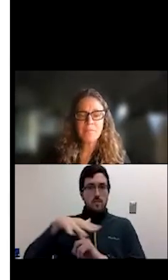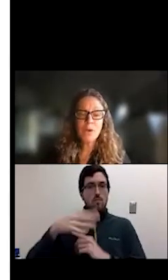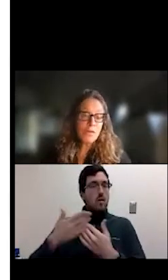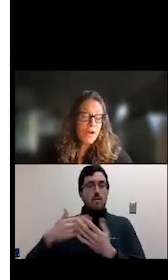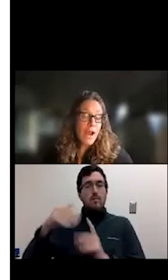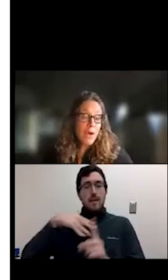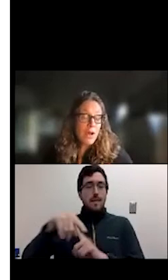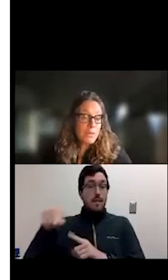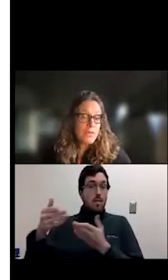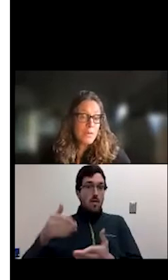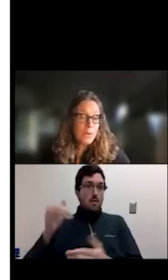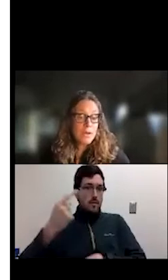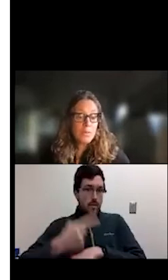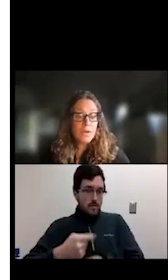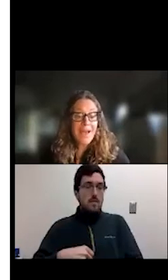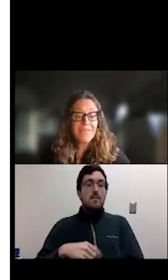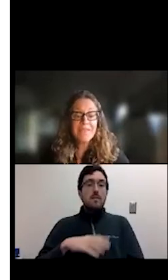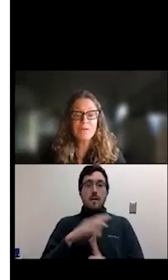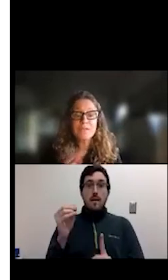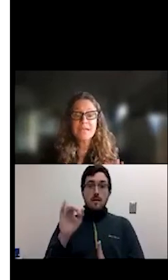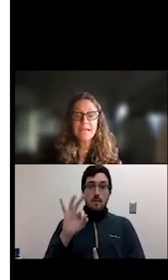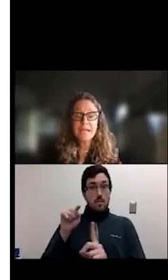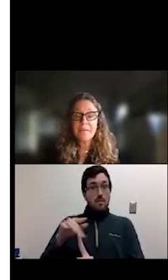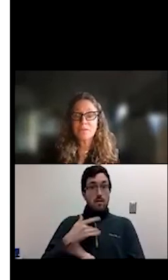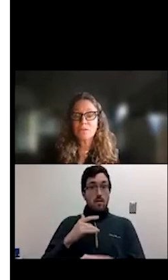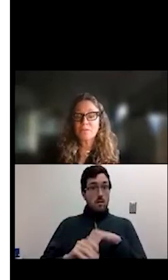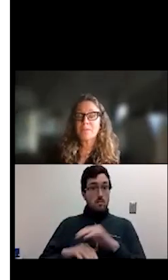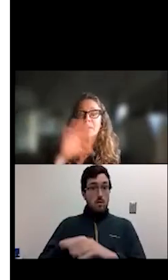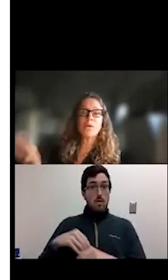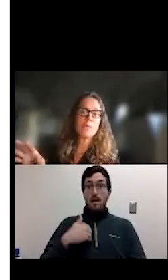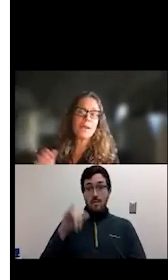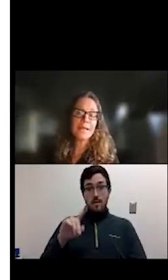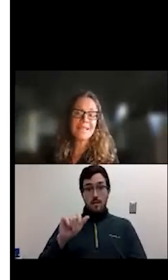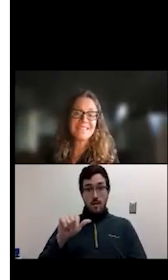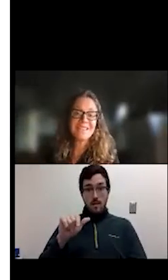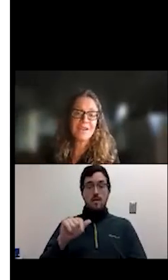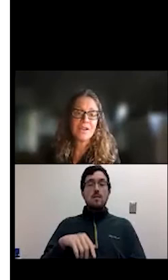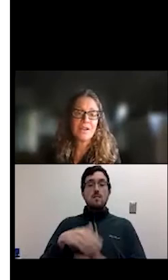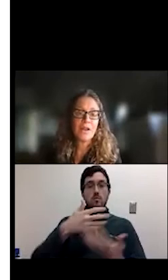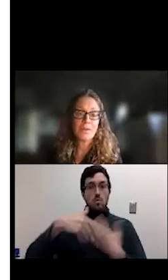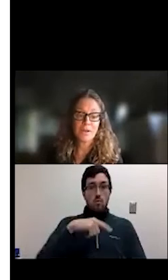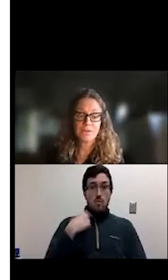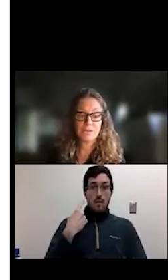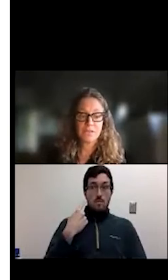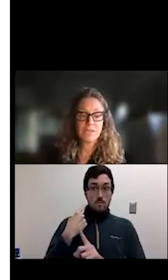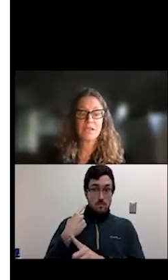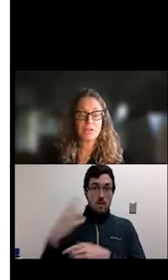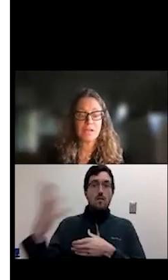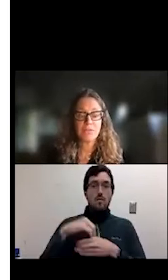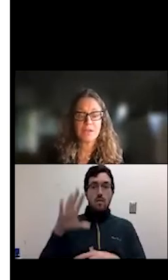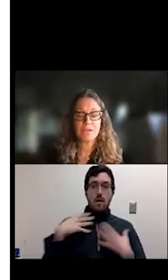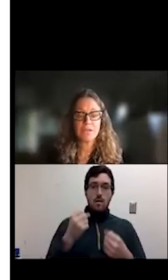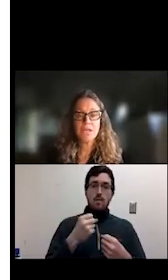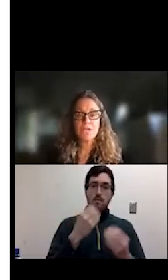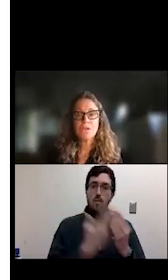day. And moreover, how comfortable they were with having those data about social risk being incorporated into their health records, into